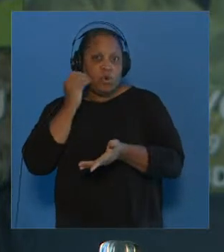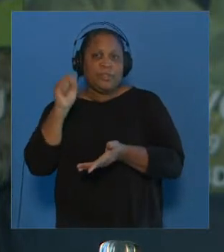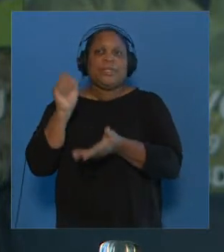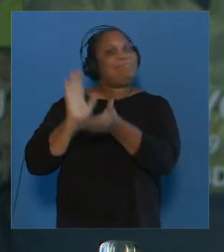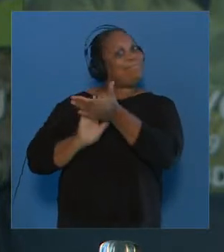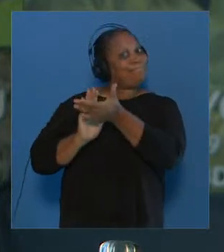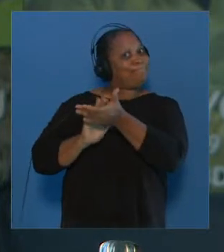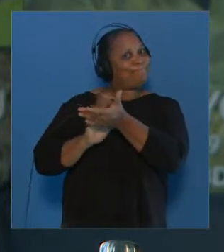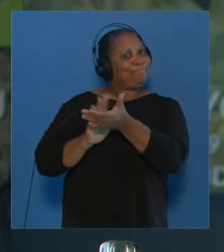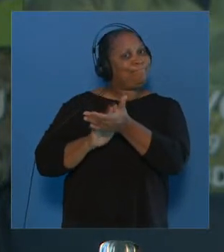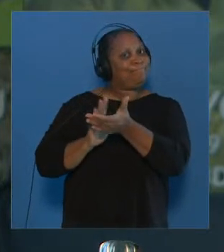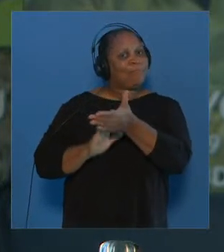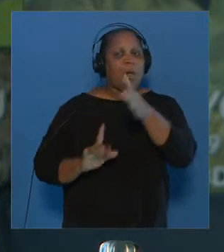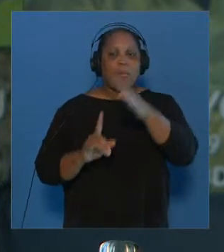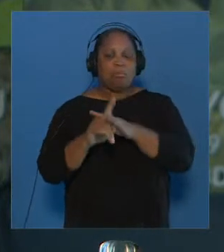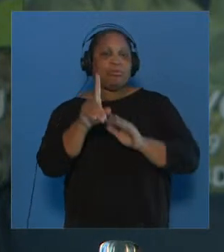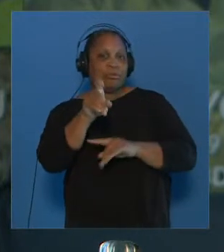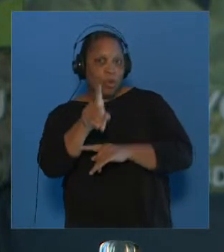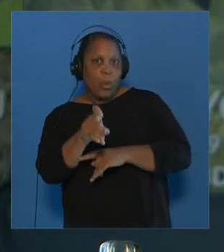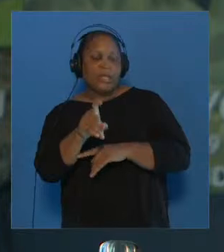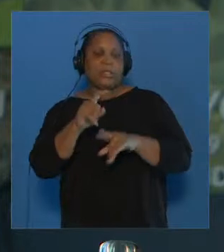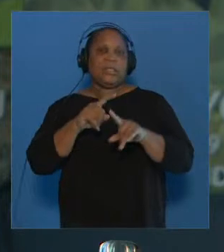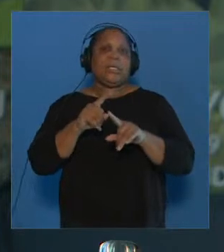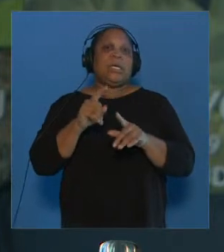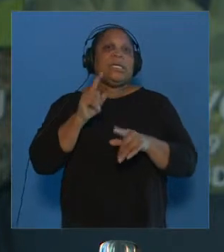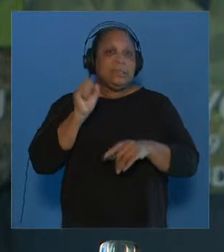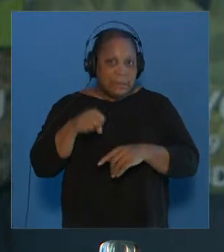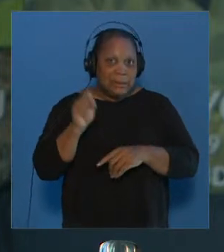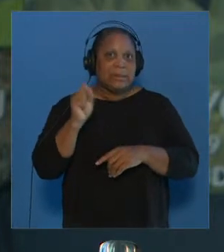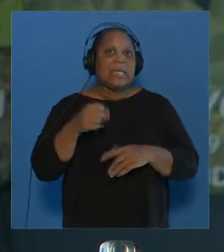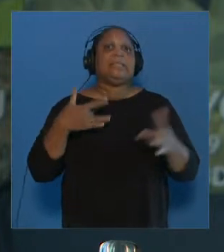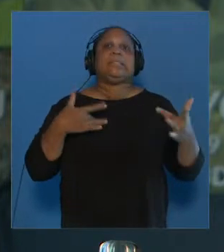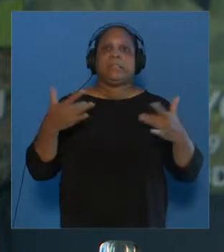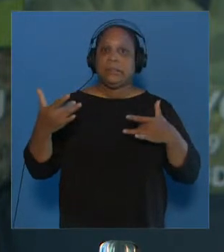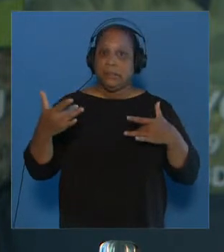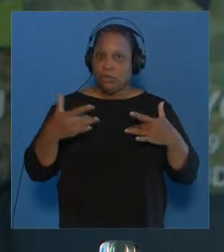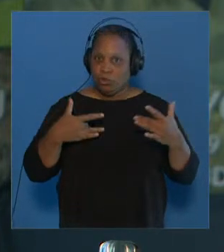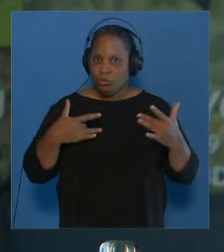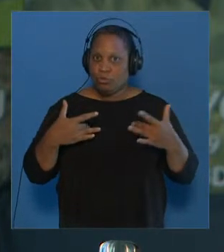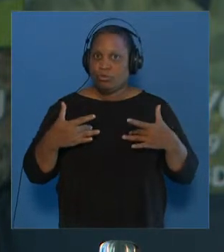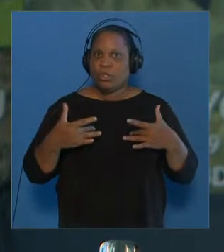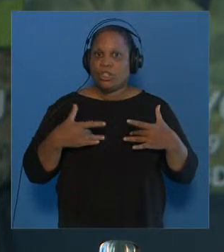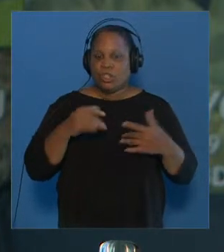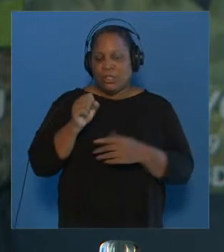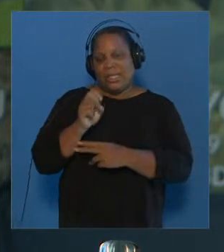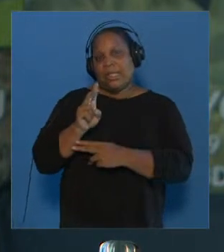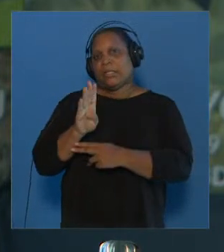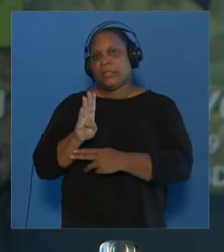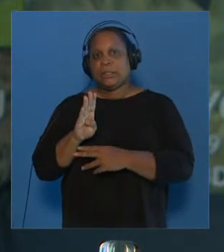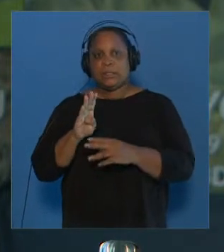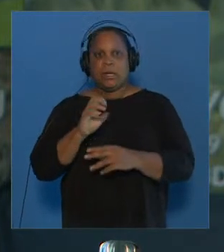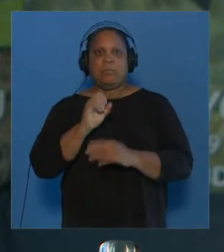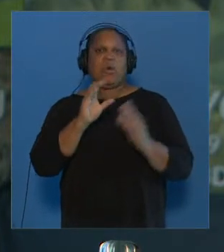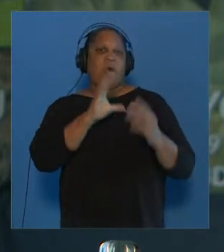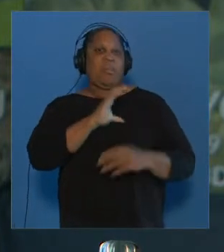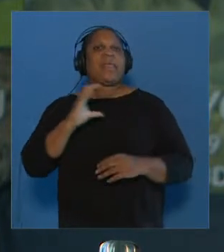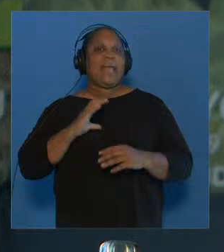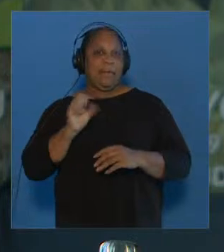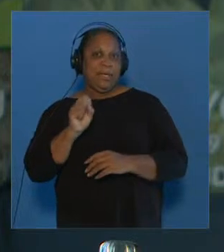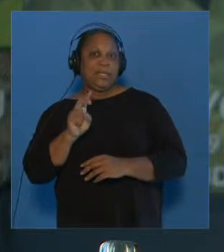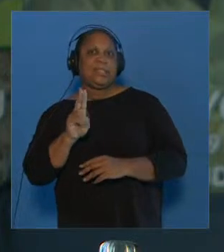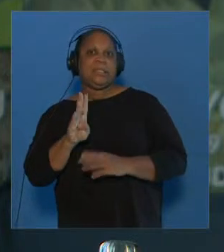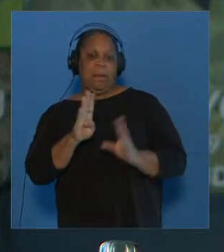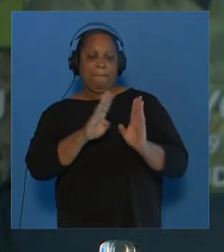you for raising that, and it is a consideration that the subcommittee, the Cabinet Subcommittee,